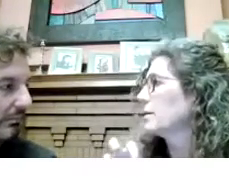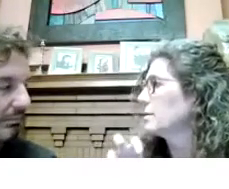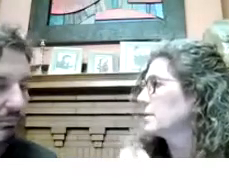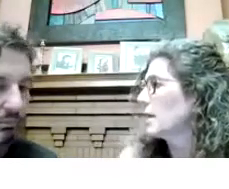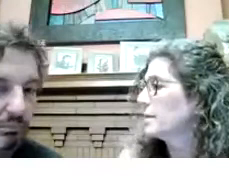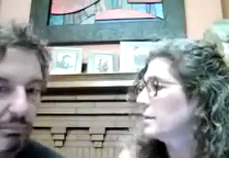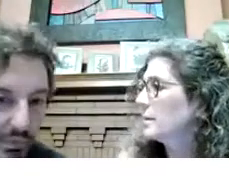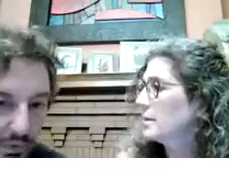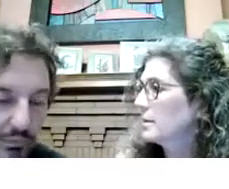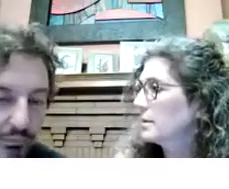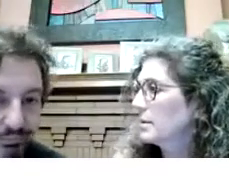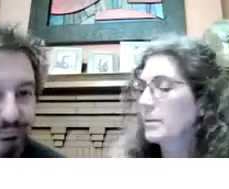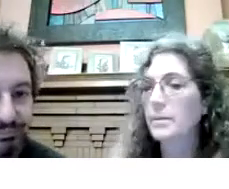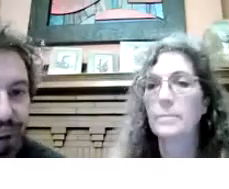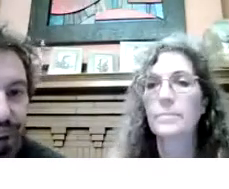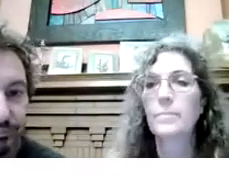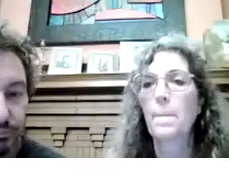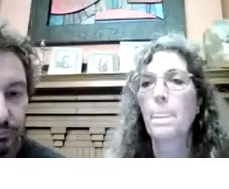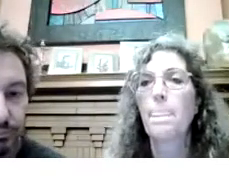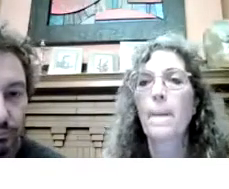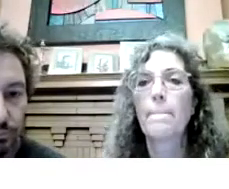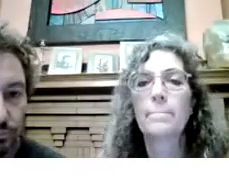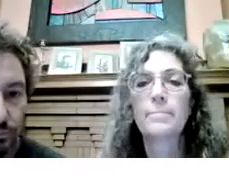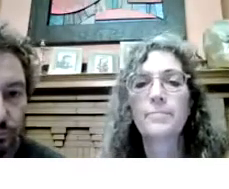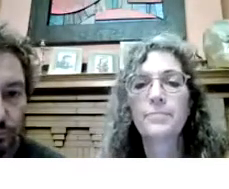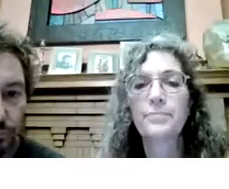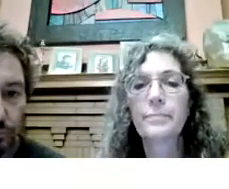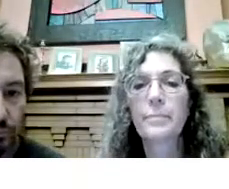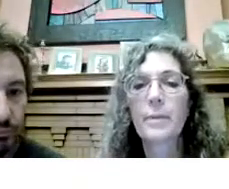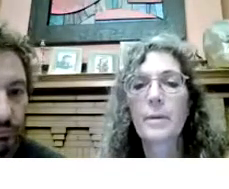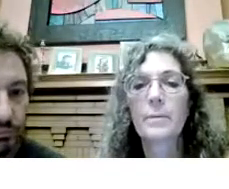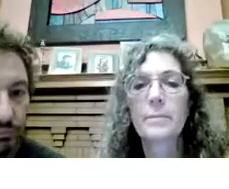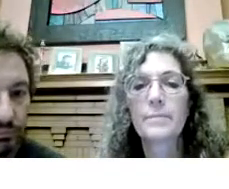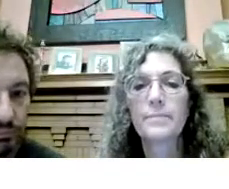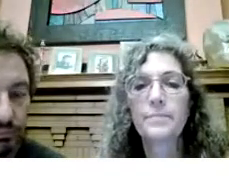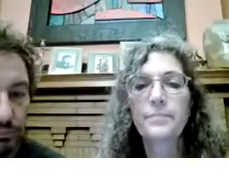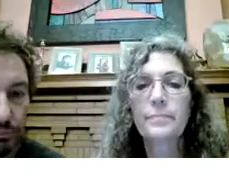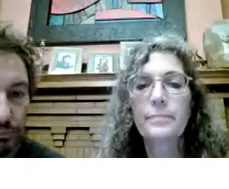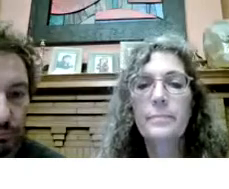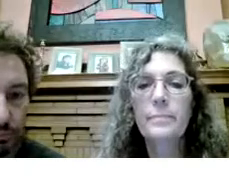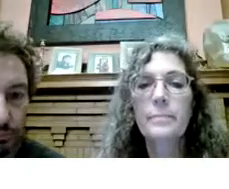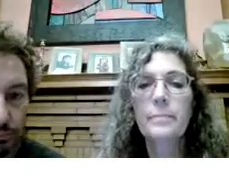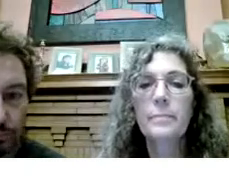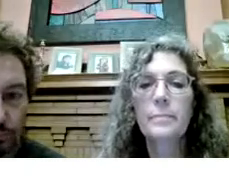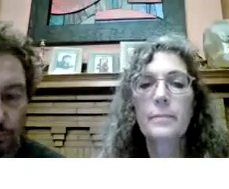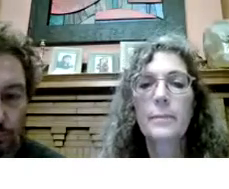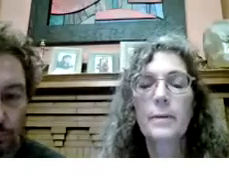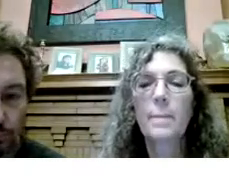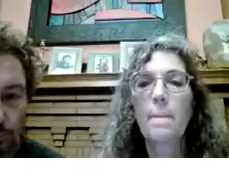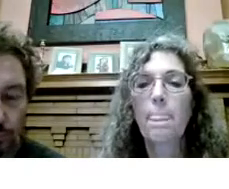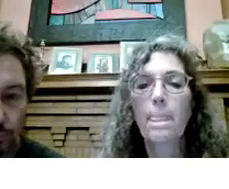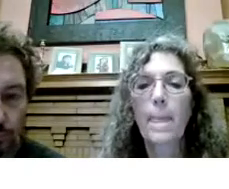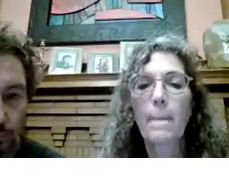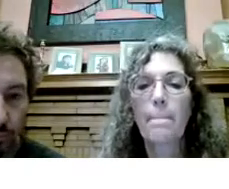paint. Yeah, thank you. I actually should have been clear about that. The climbing lane on